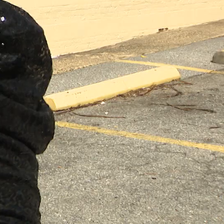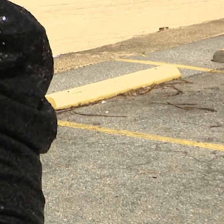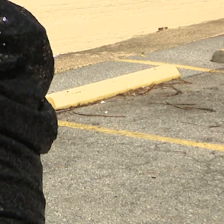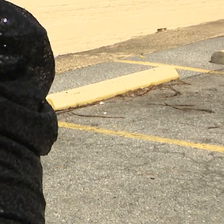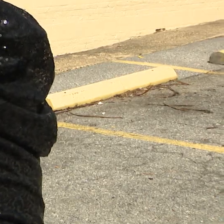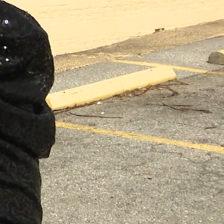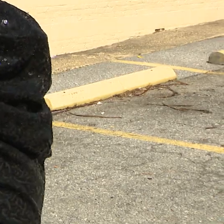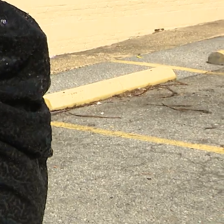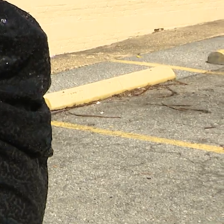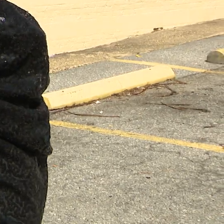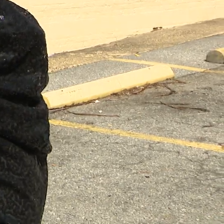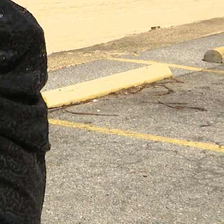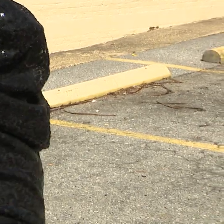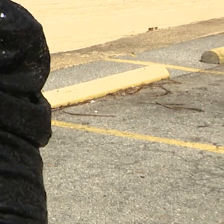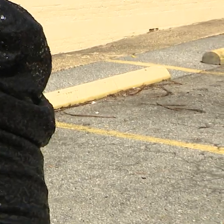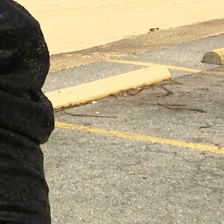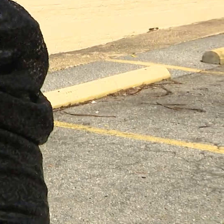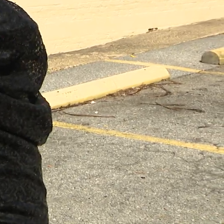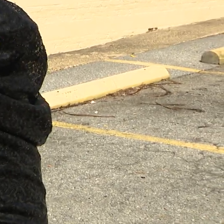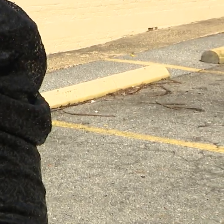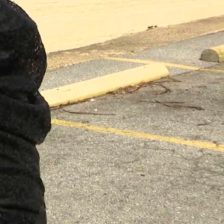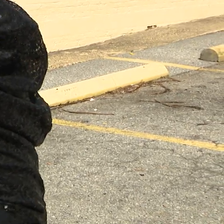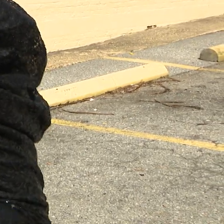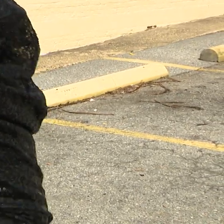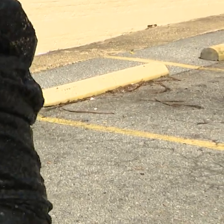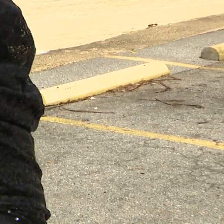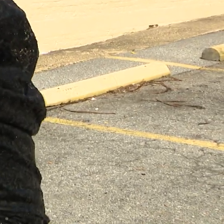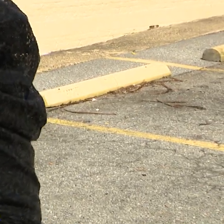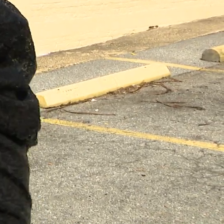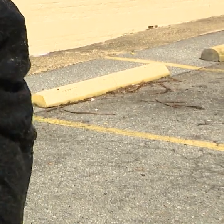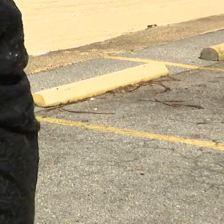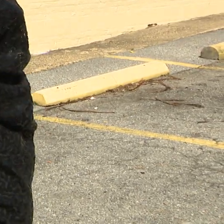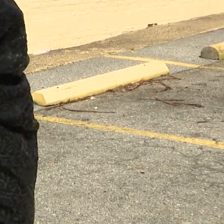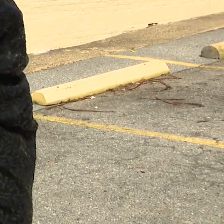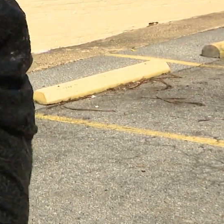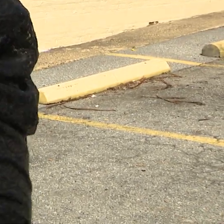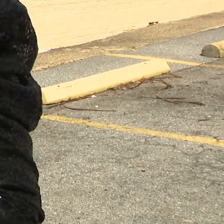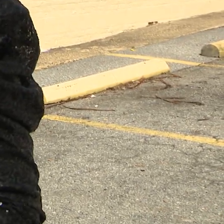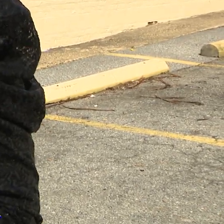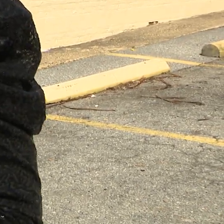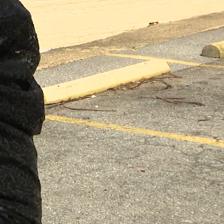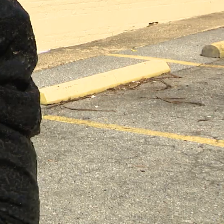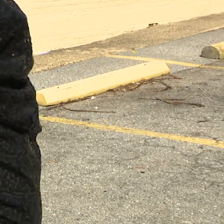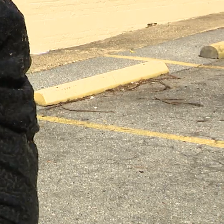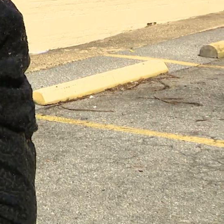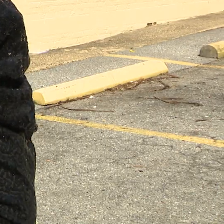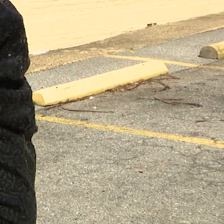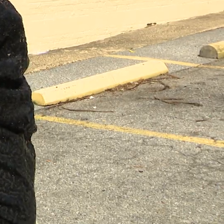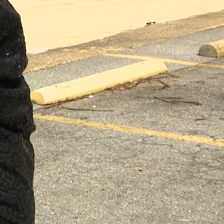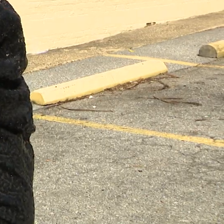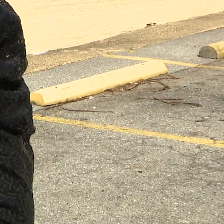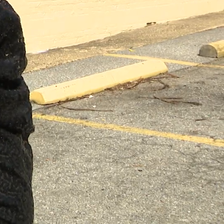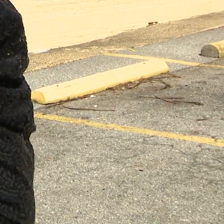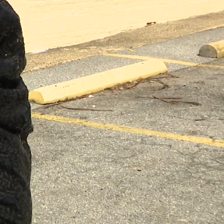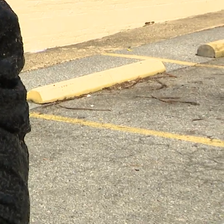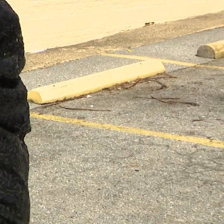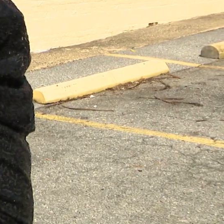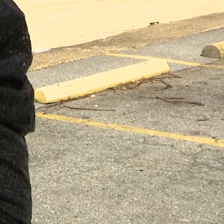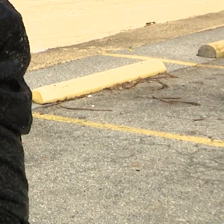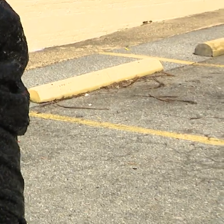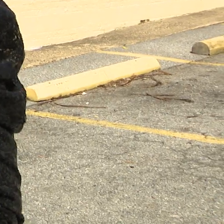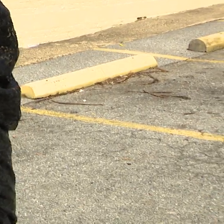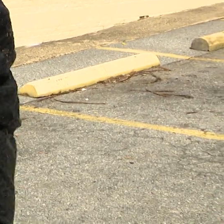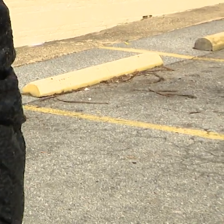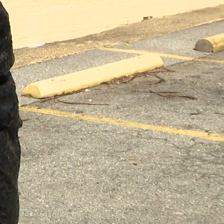said, "This is LaToya." And I said, "Where are you calling from again?" Just to confirm. And they're like, "We're so excited for this